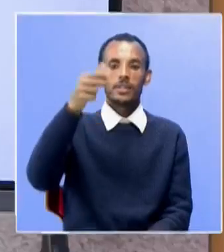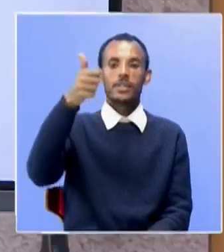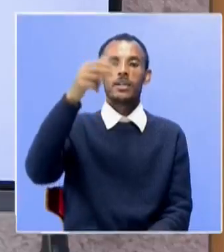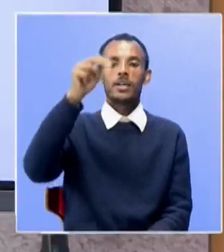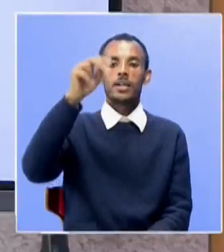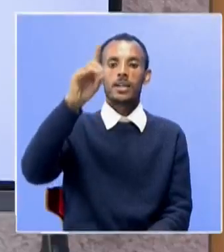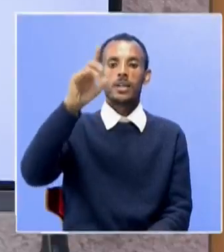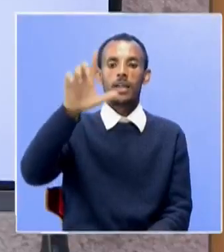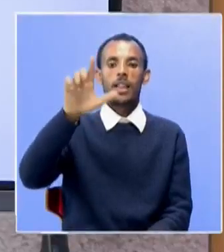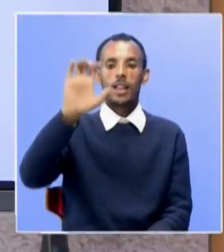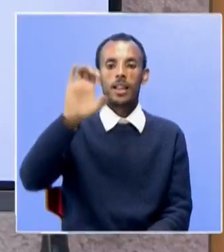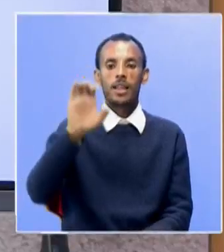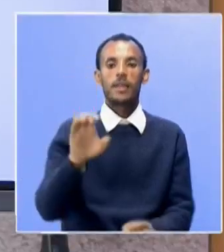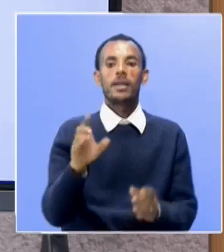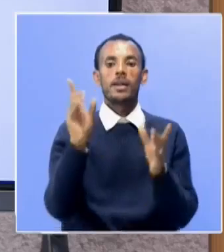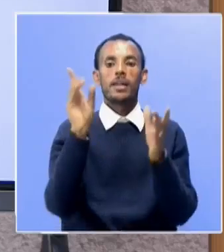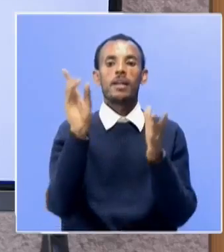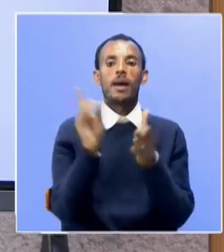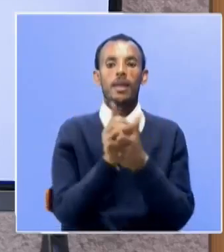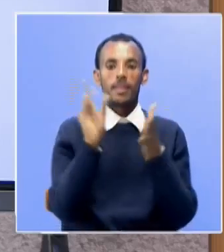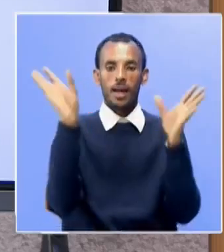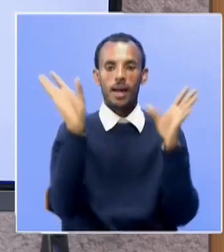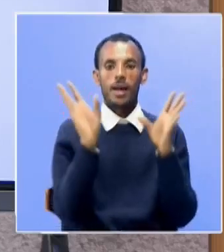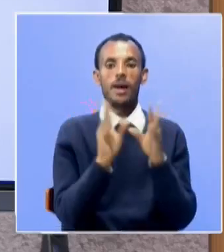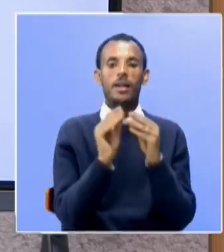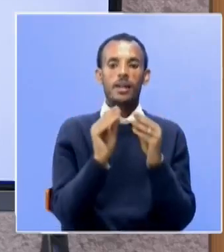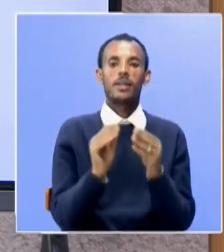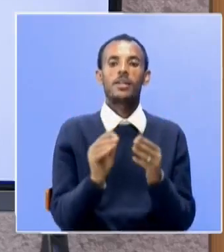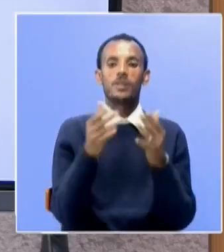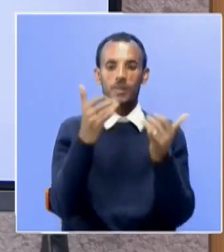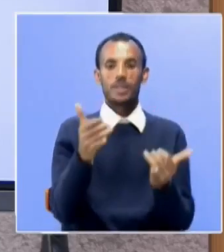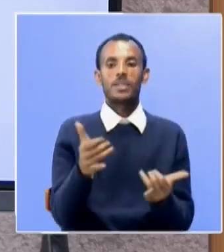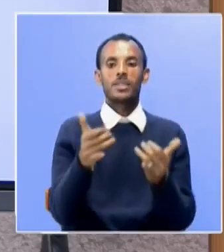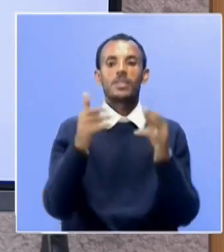And today's lesson topic is